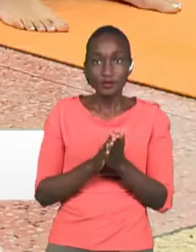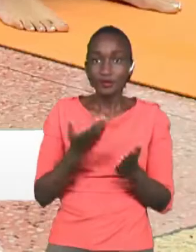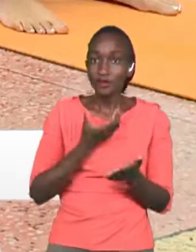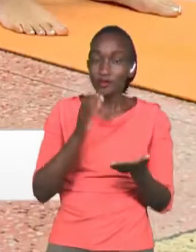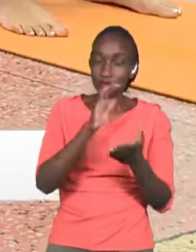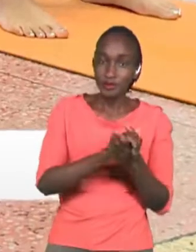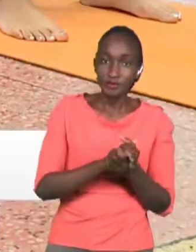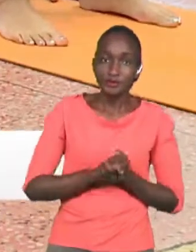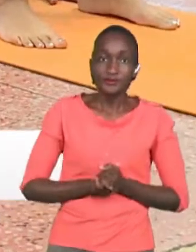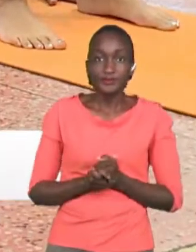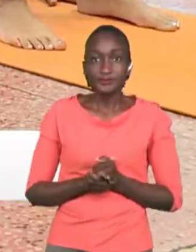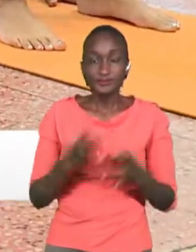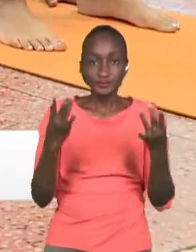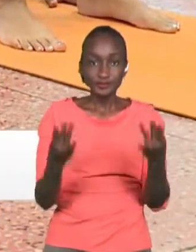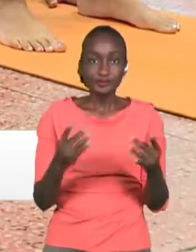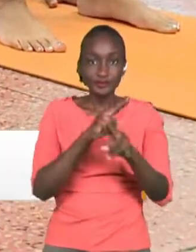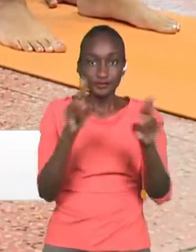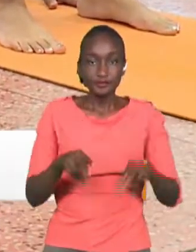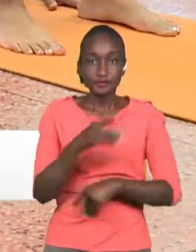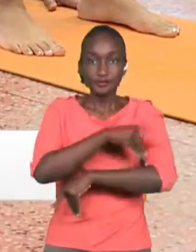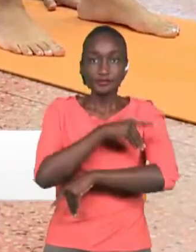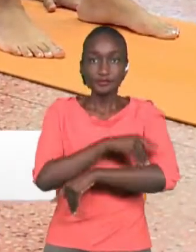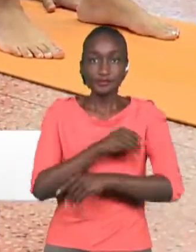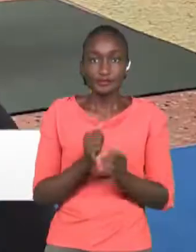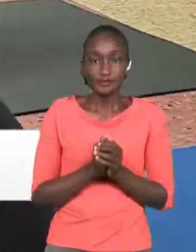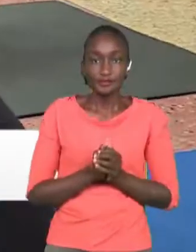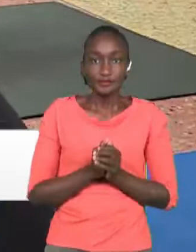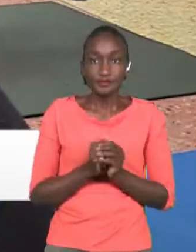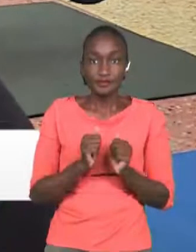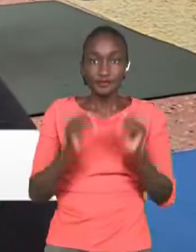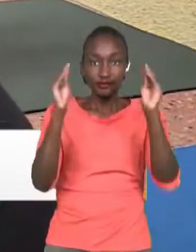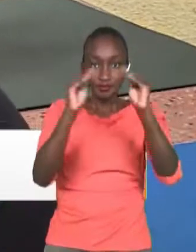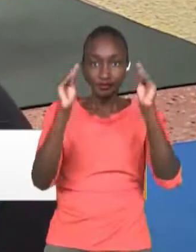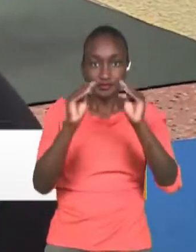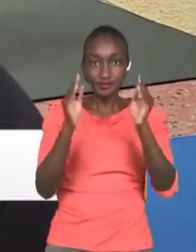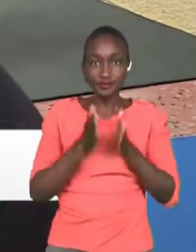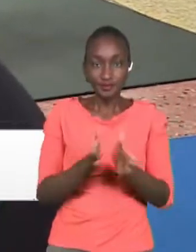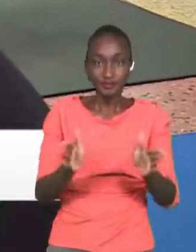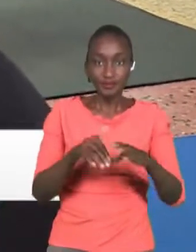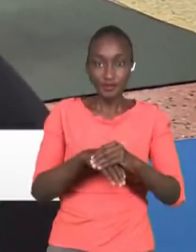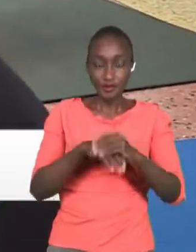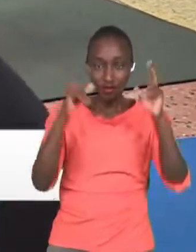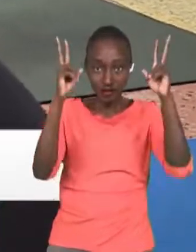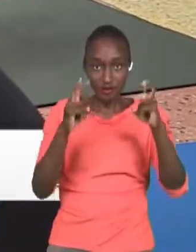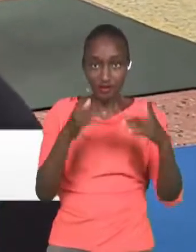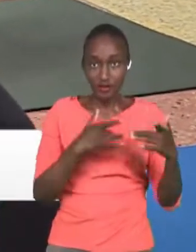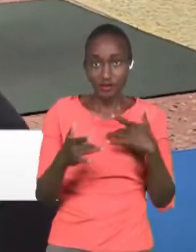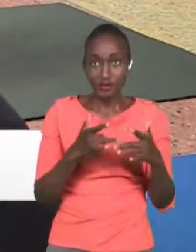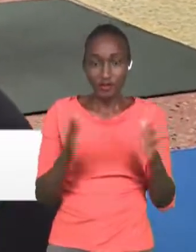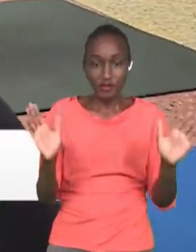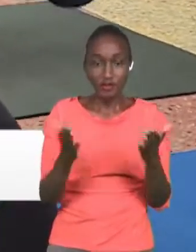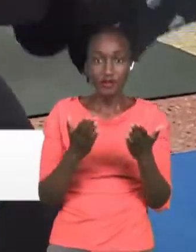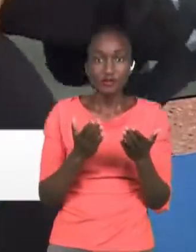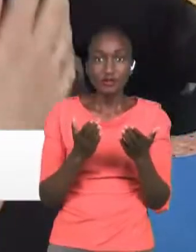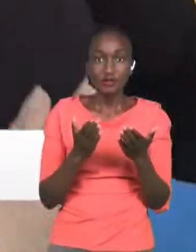are. Yoga International Days are occasioned to educate the public on issues of concern, to mobilize